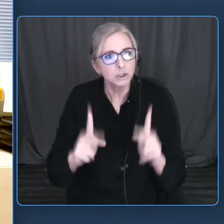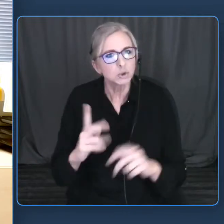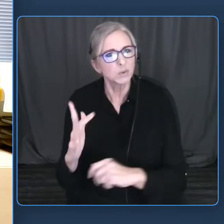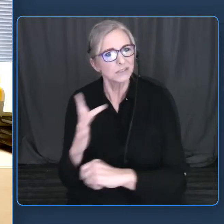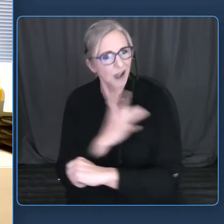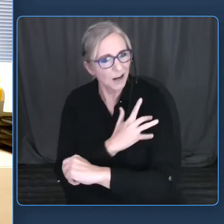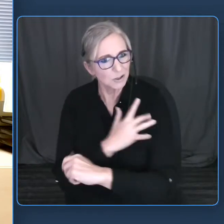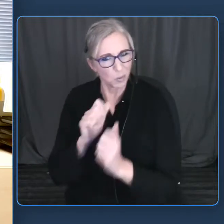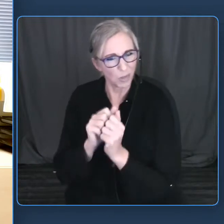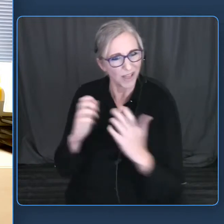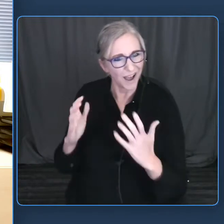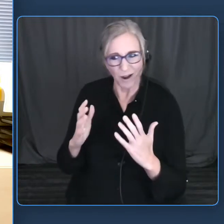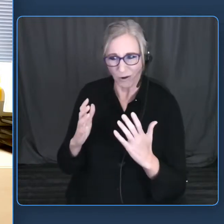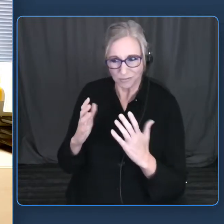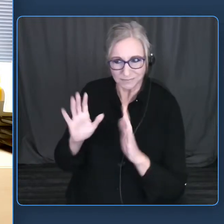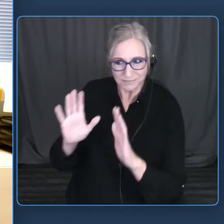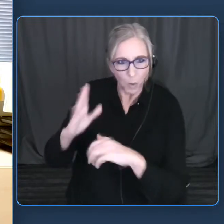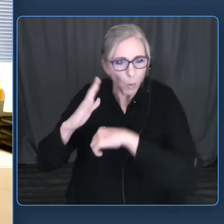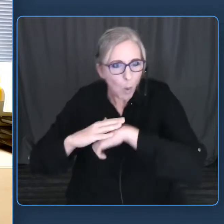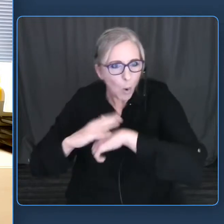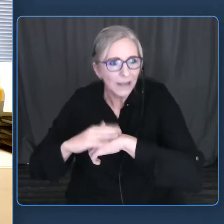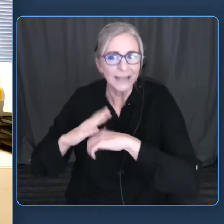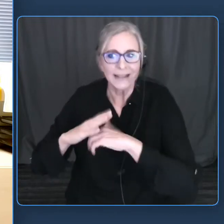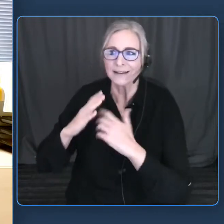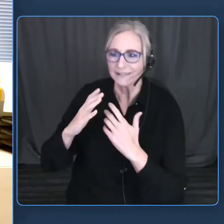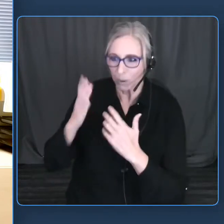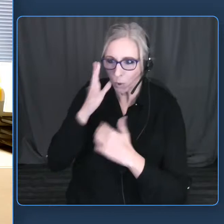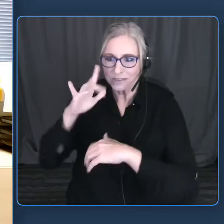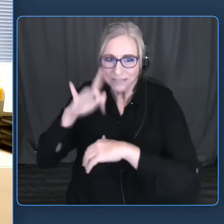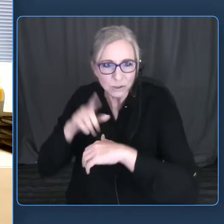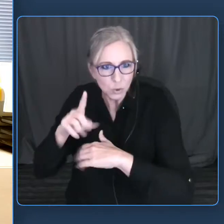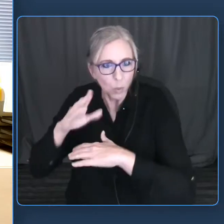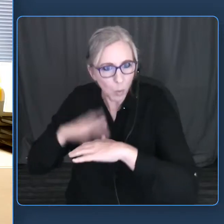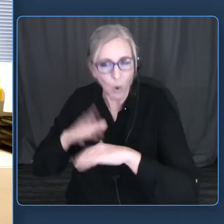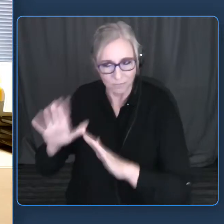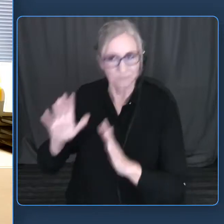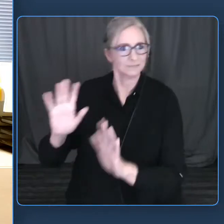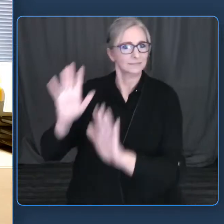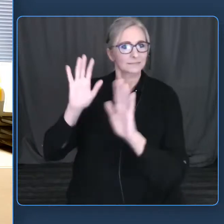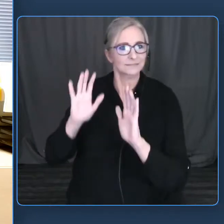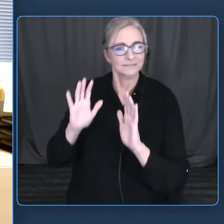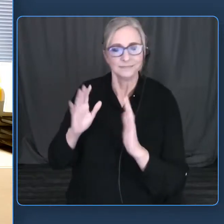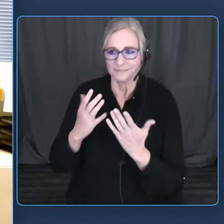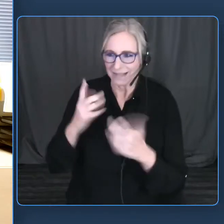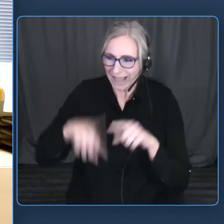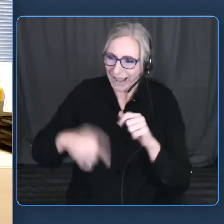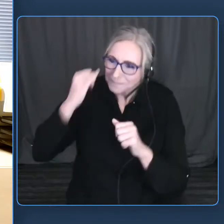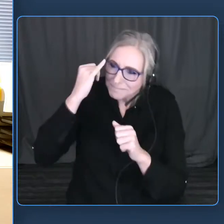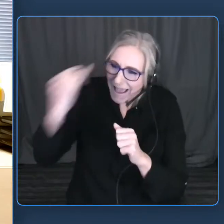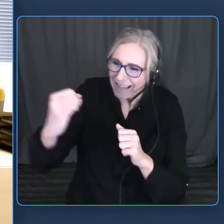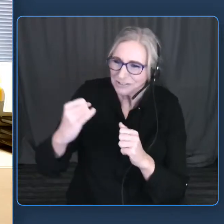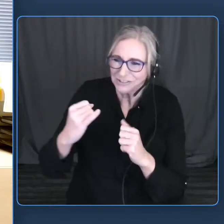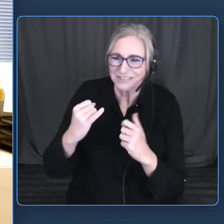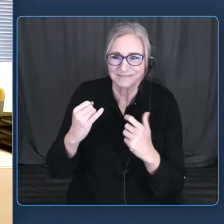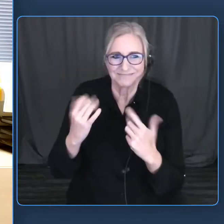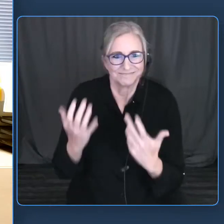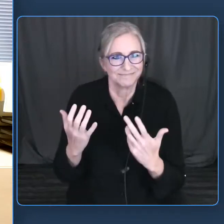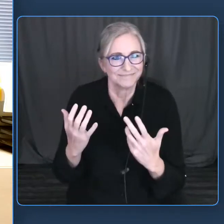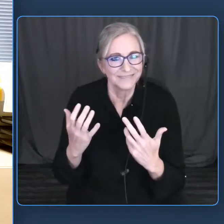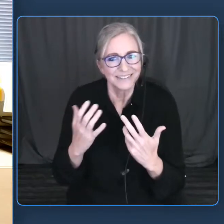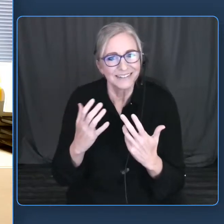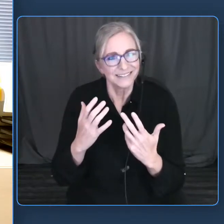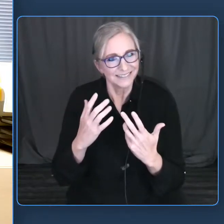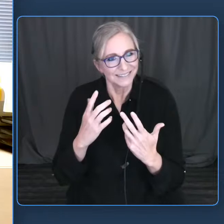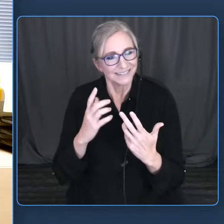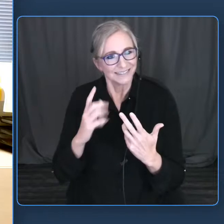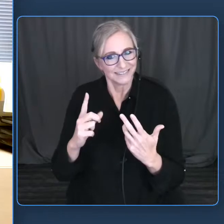touch me without some form of warning that they're going to do so. And I can't imagine